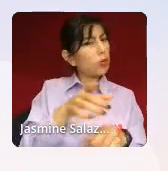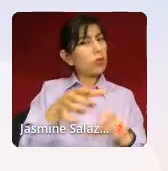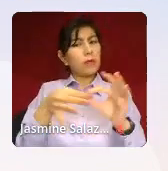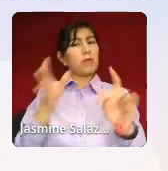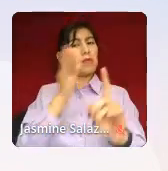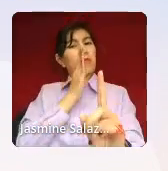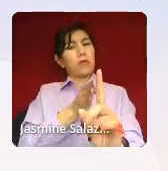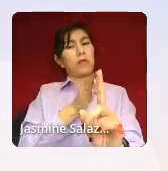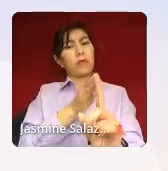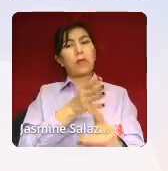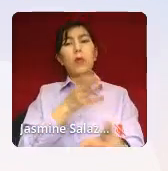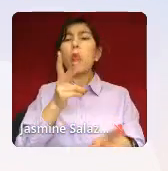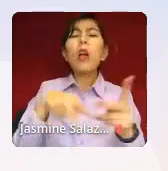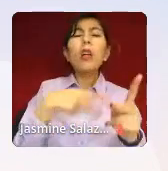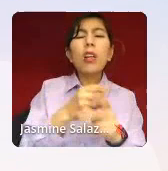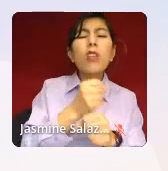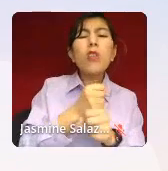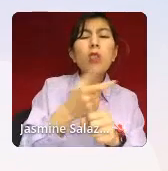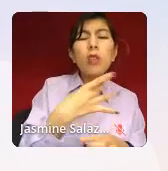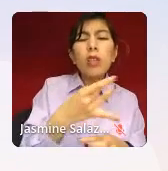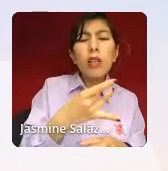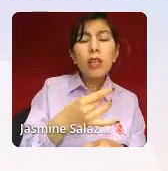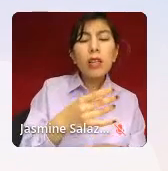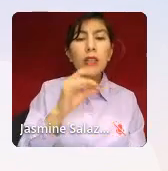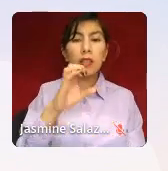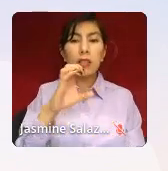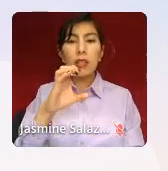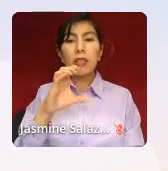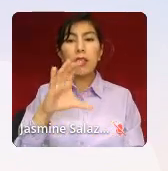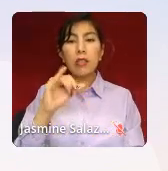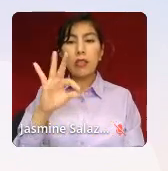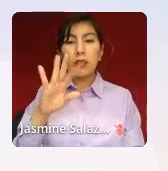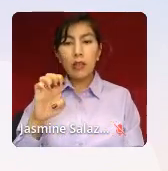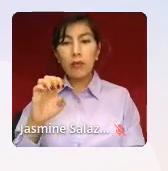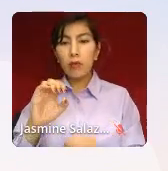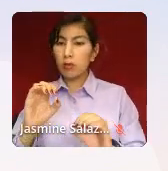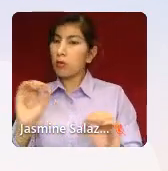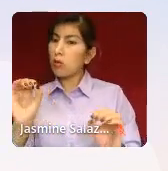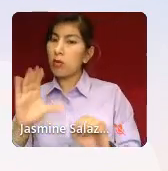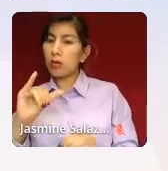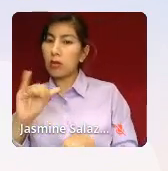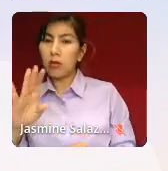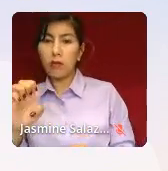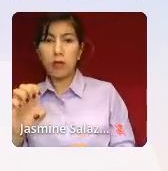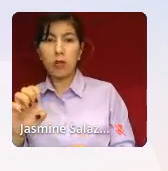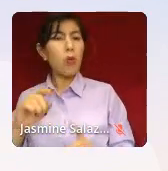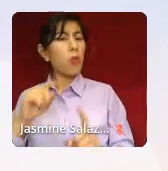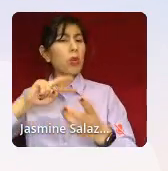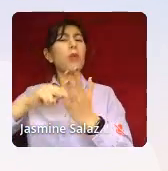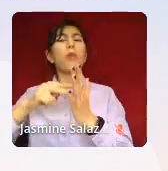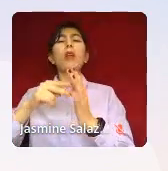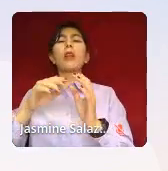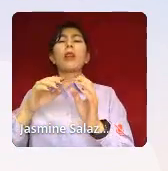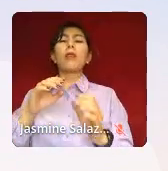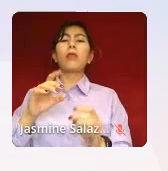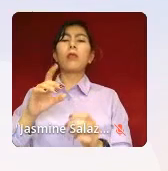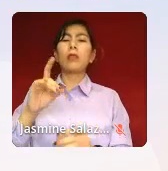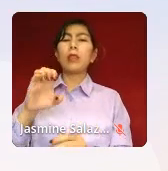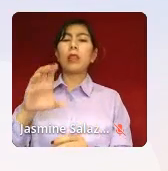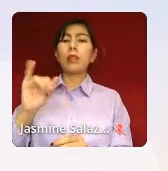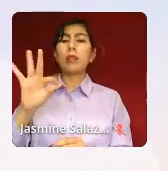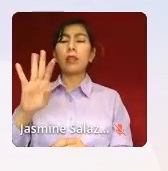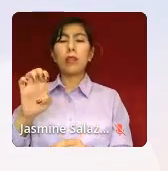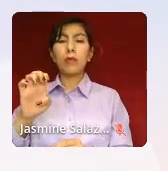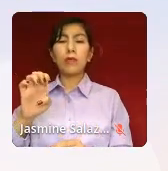Which kind of coffee do you like? Decaf or caffeinated? What's the point of decaf? I don't know. But decaf or caffeinated